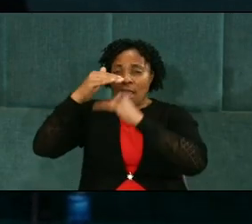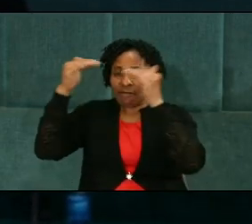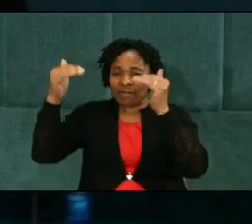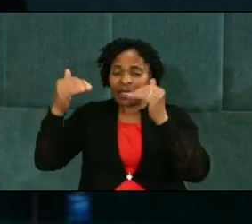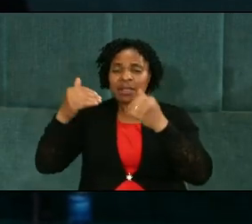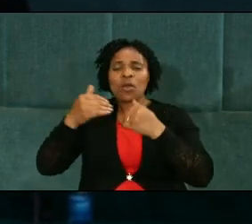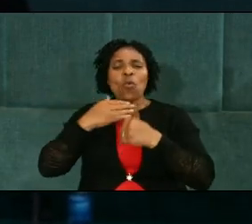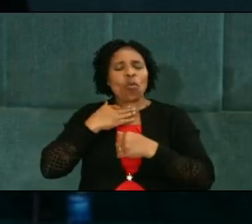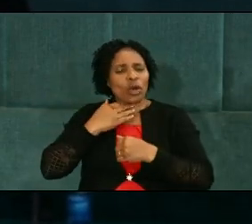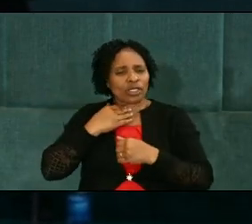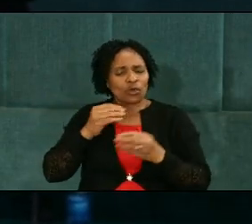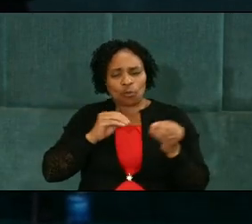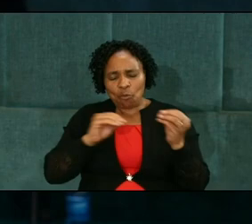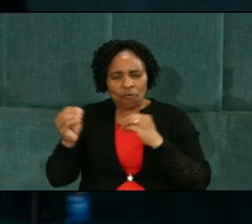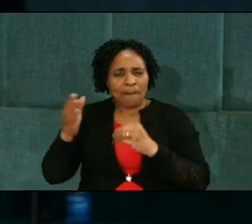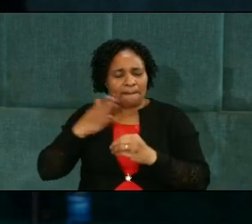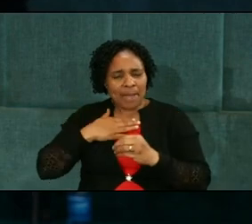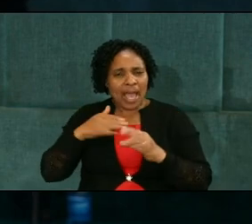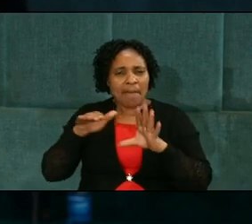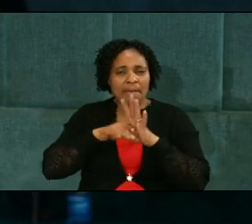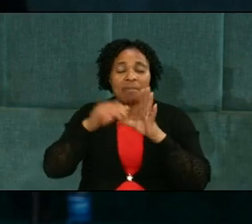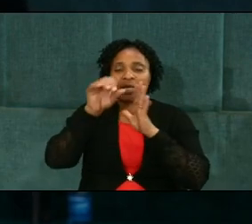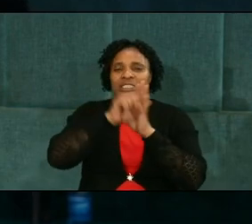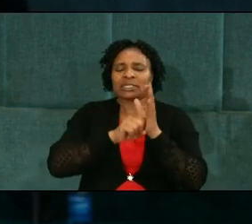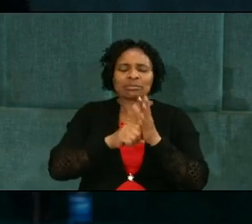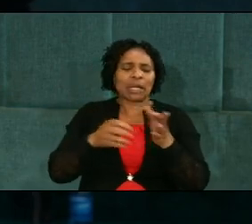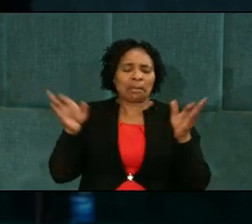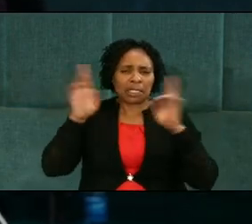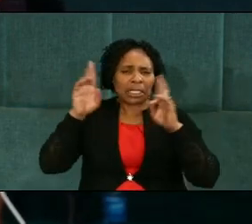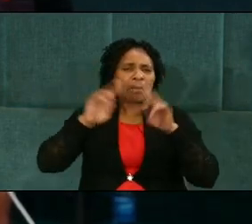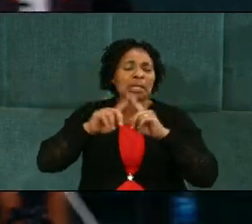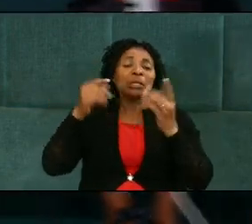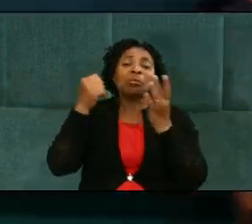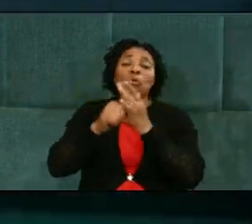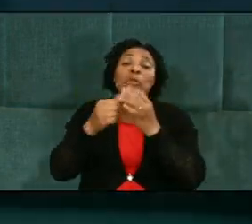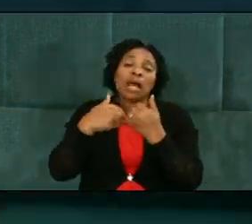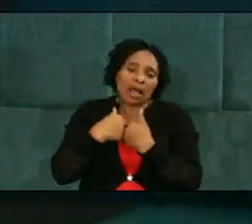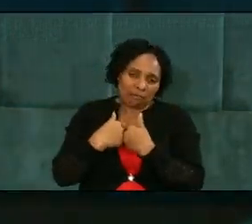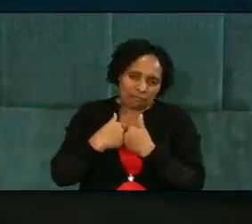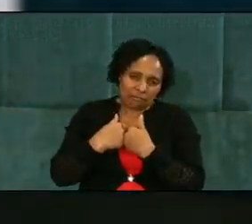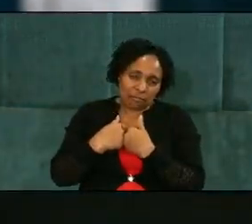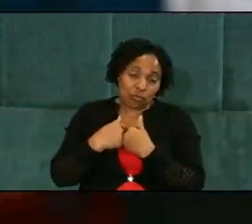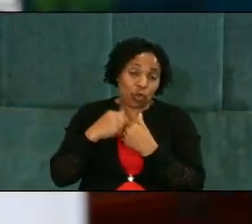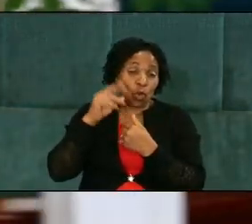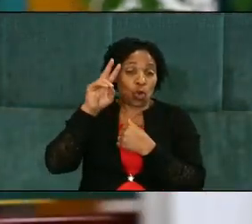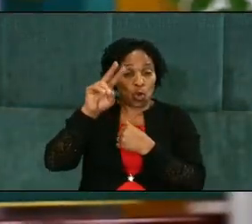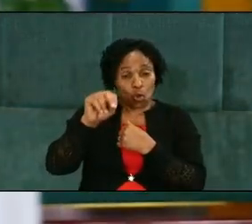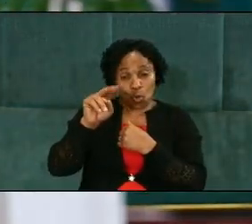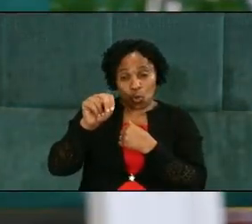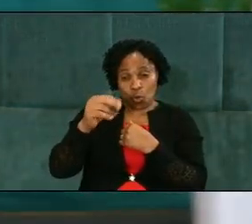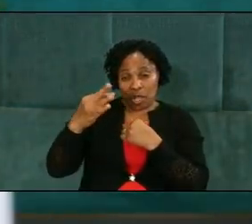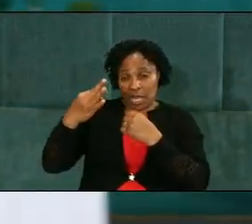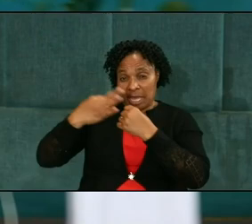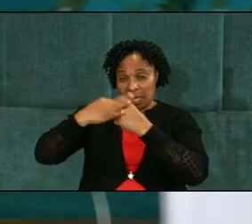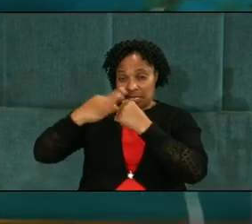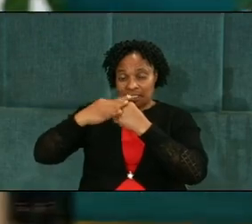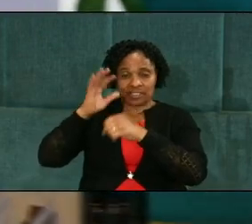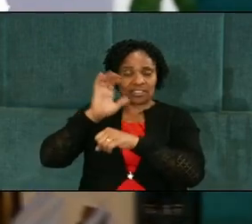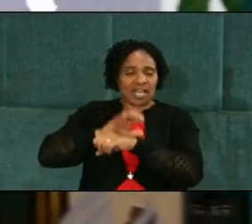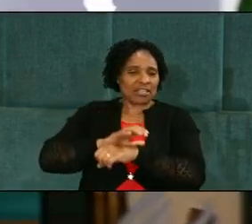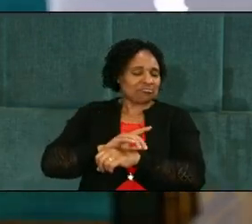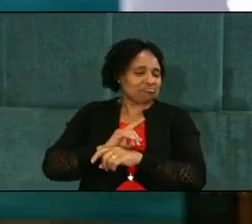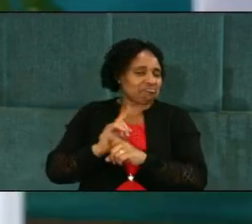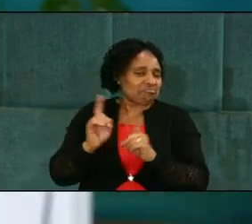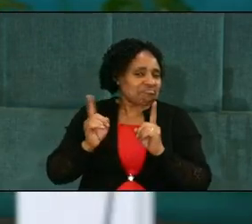my membership immediately, but I'm in problem. Why? There is no eighth church.